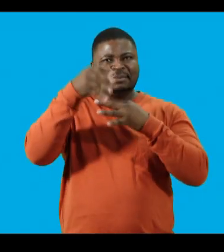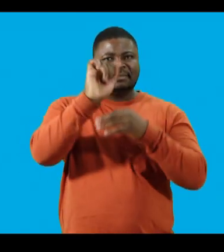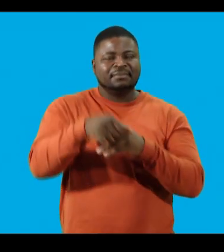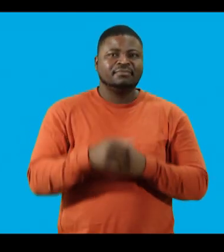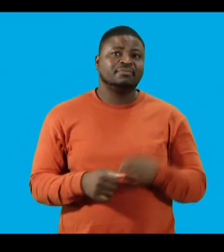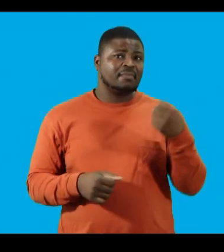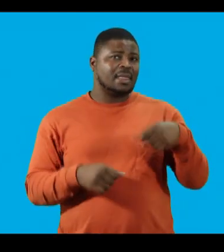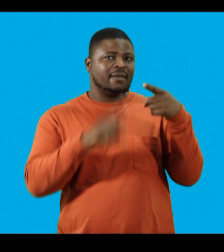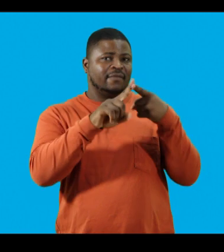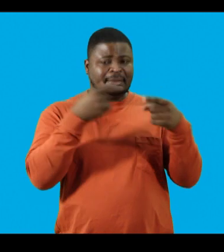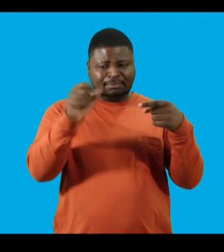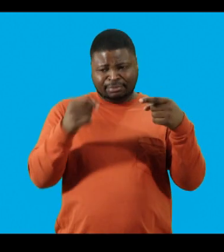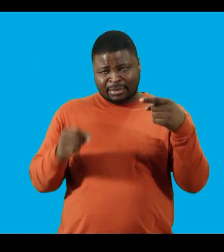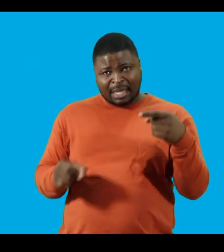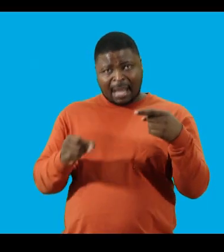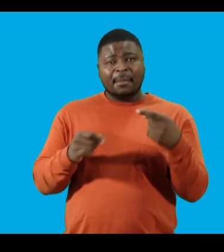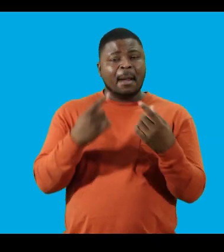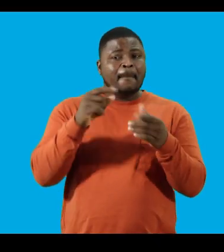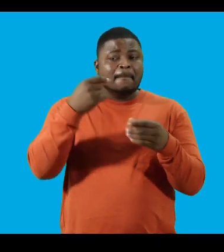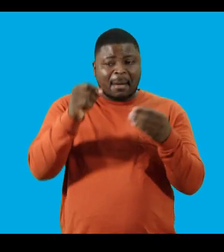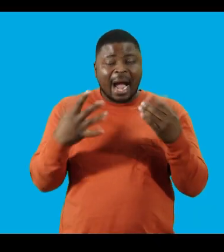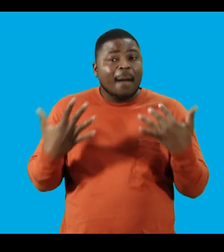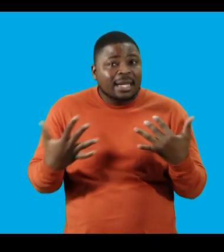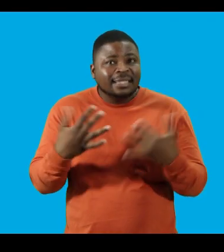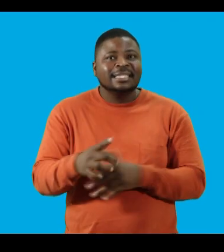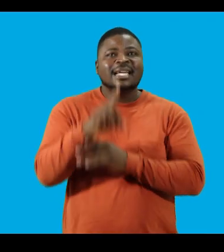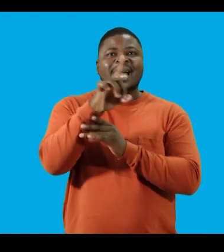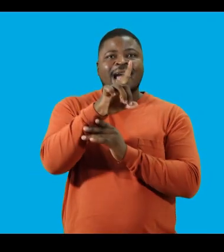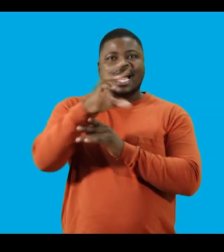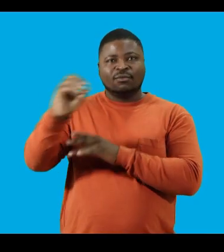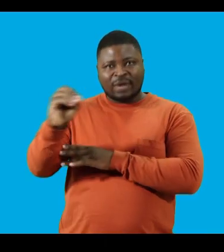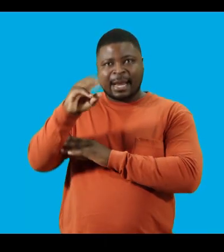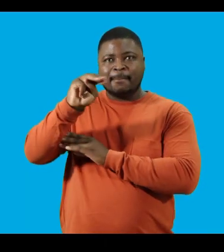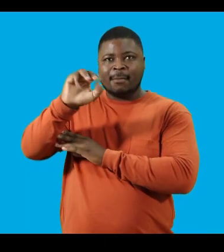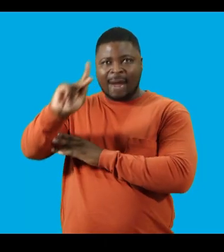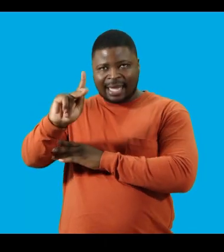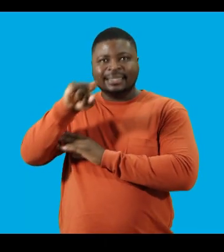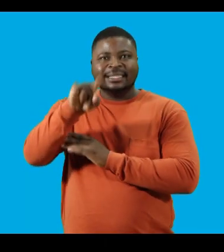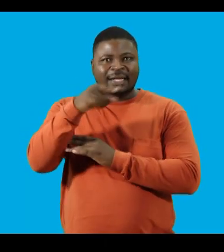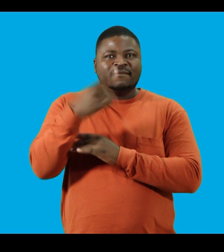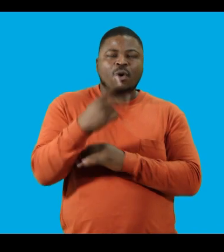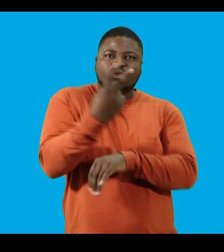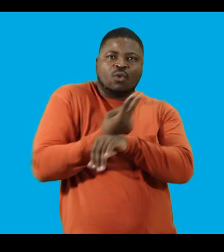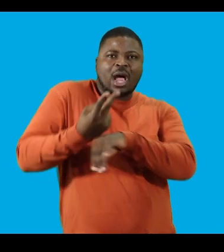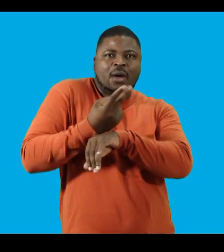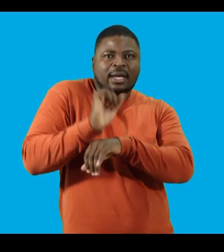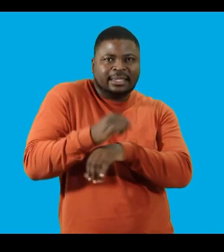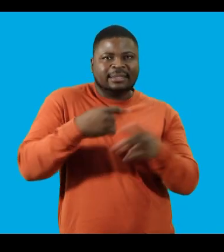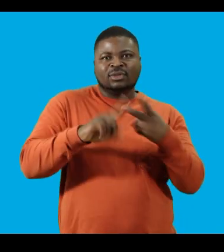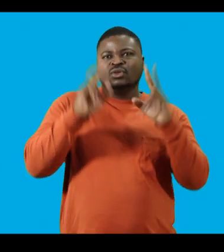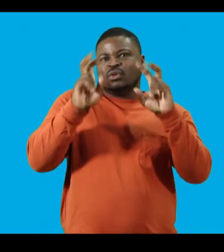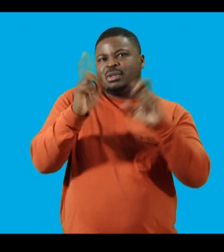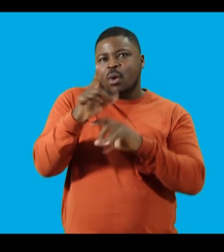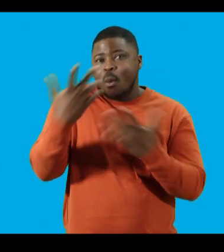First, the mark allocation is 100 marks for 2 hours. The topics is finance, data,